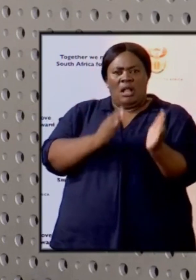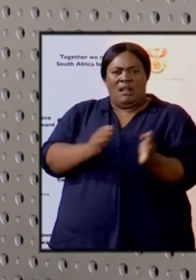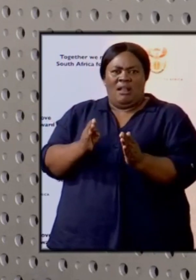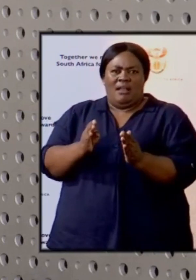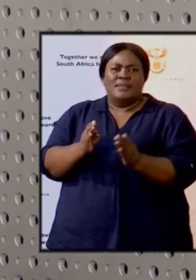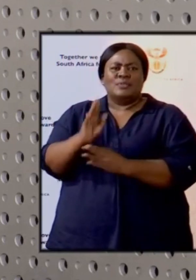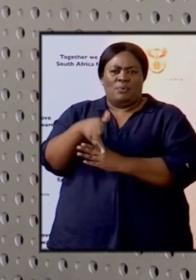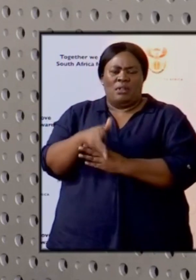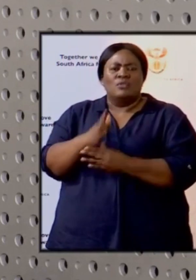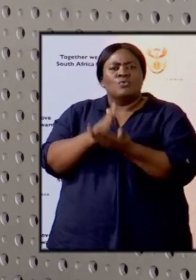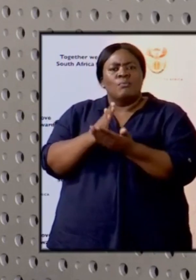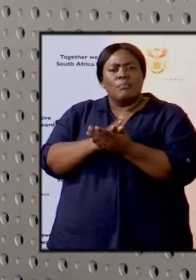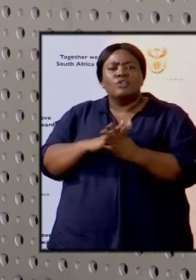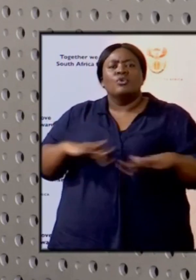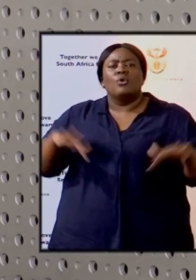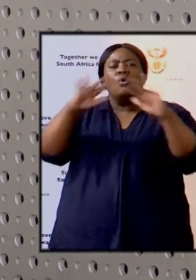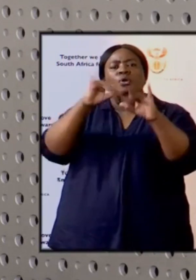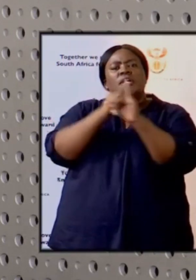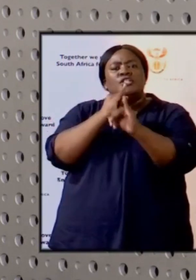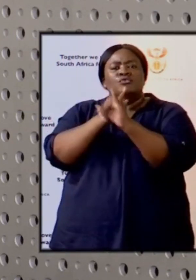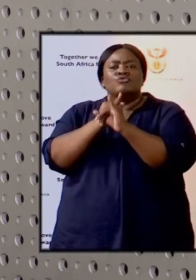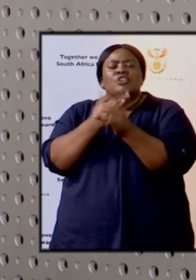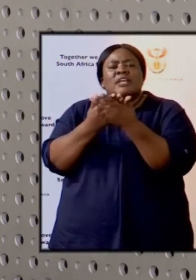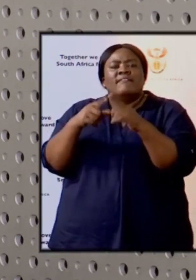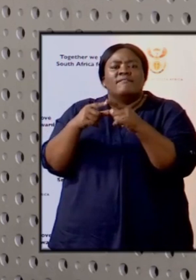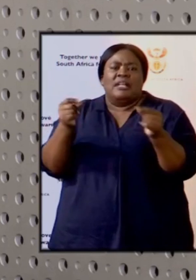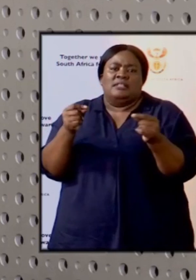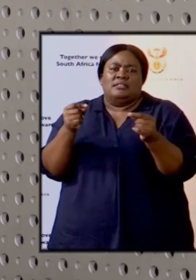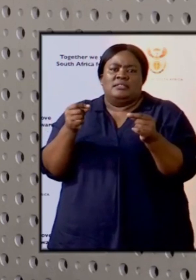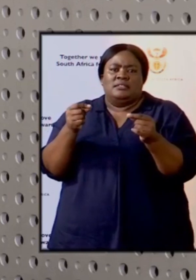our institutions and their students to complete academic